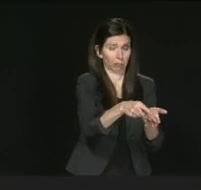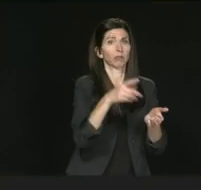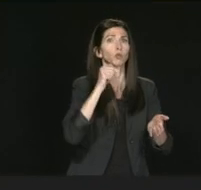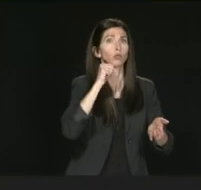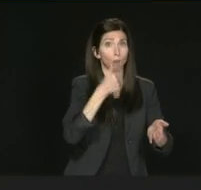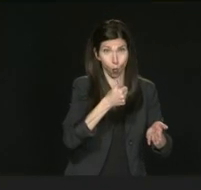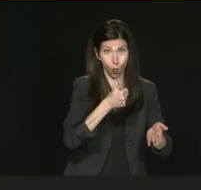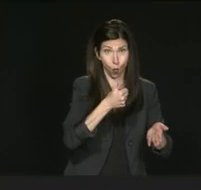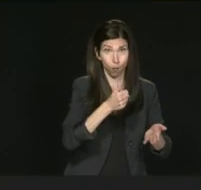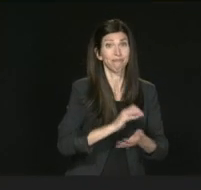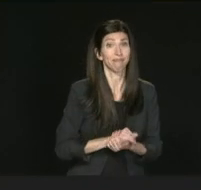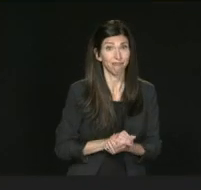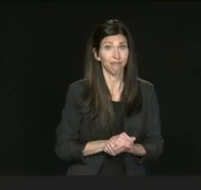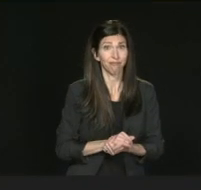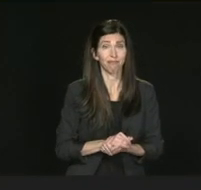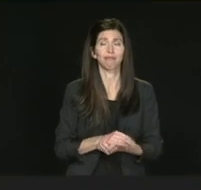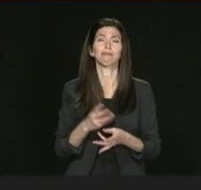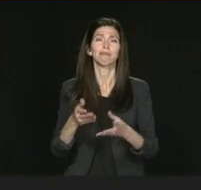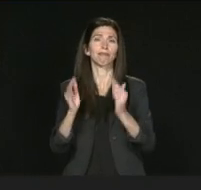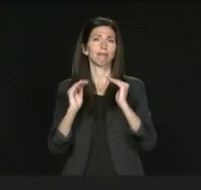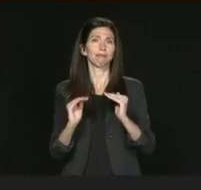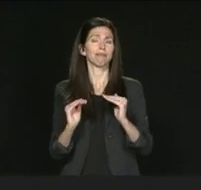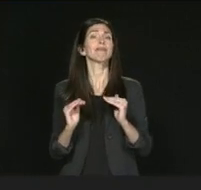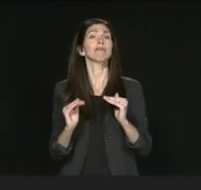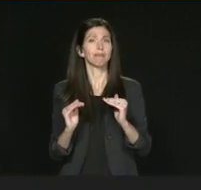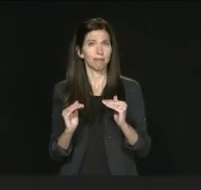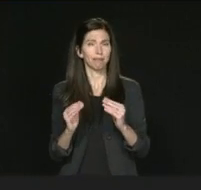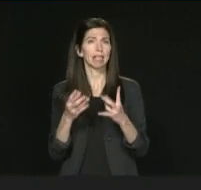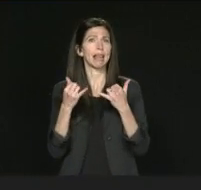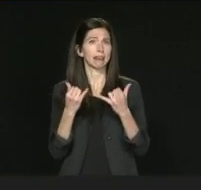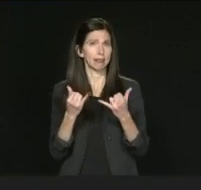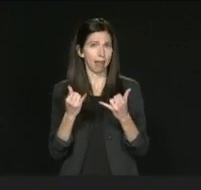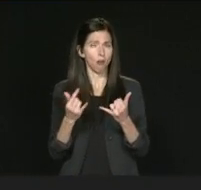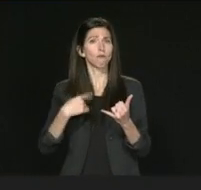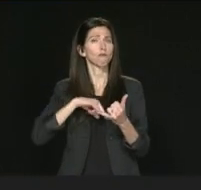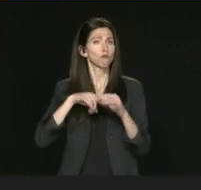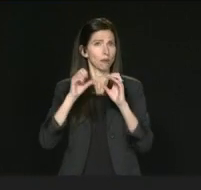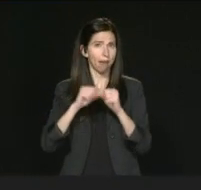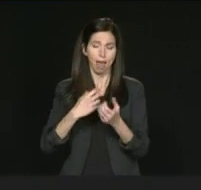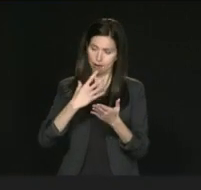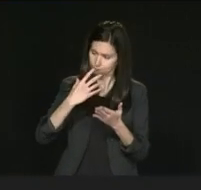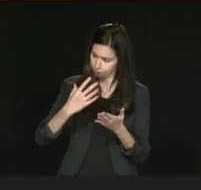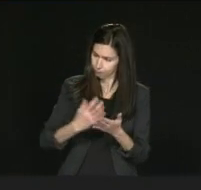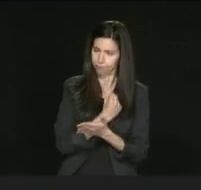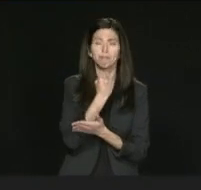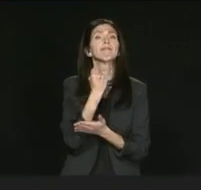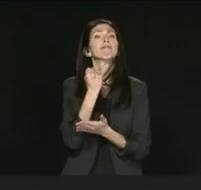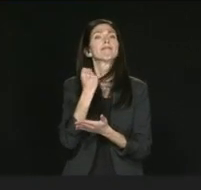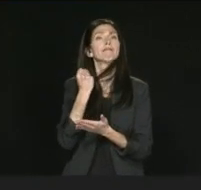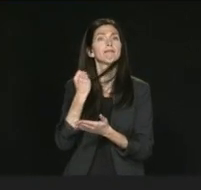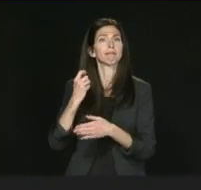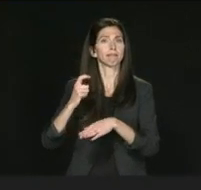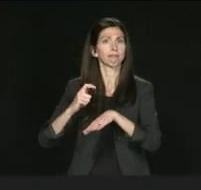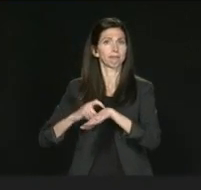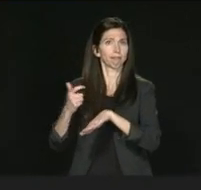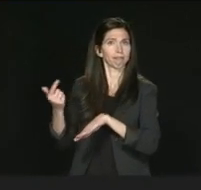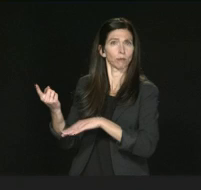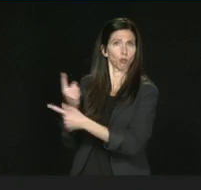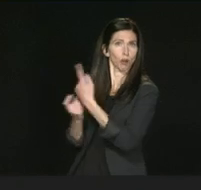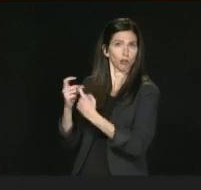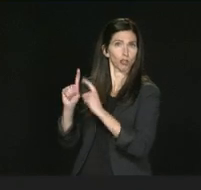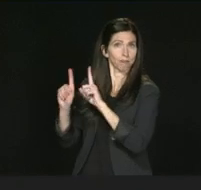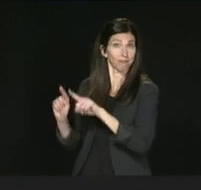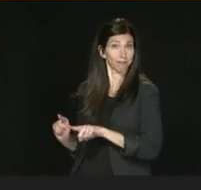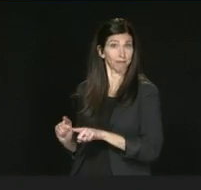de passer à la période. So that brings us to the questions. Thank you, Minister. As usual, we'll begin